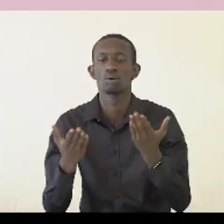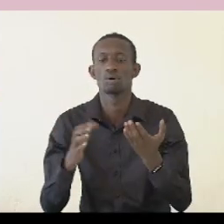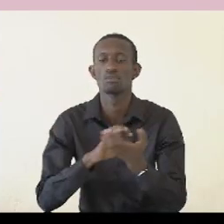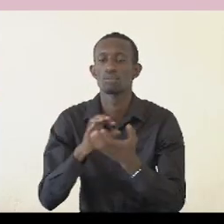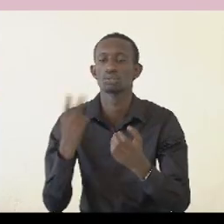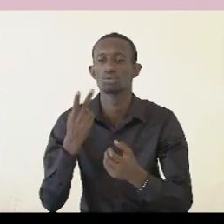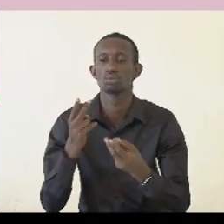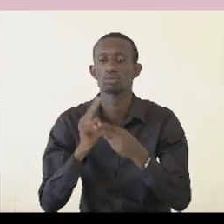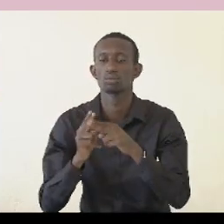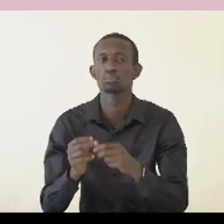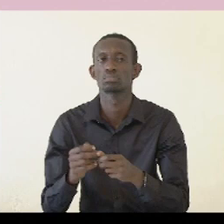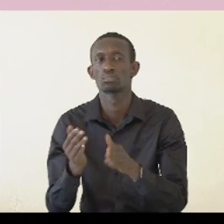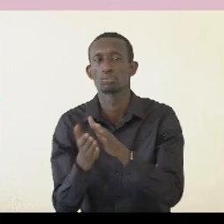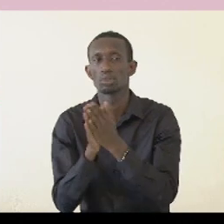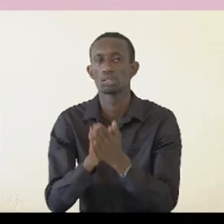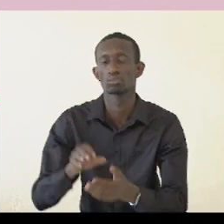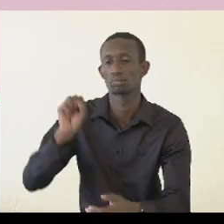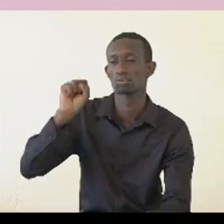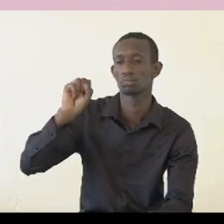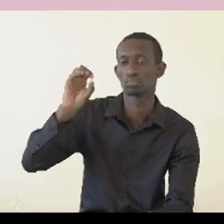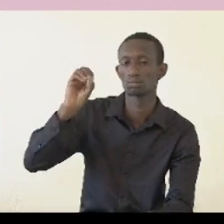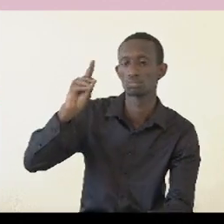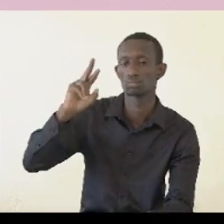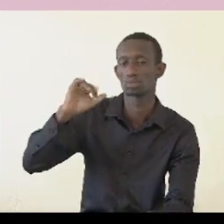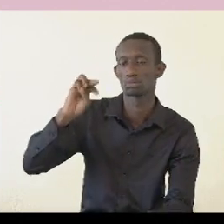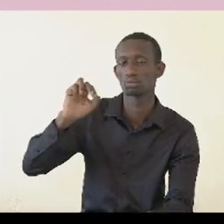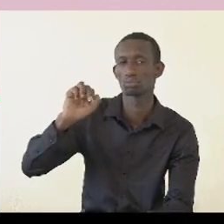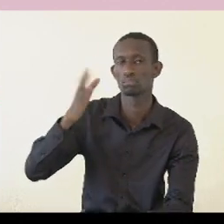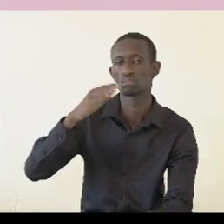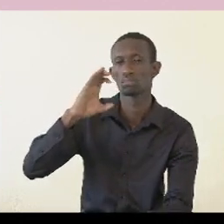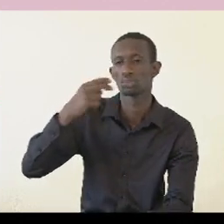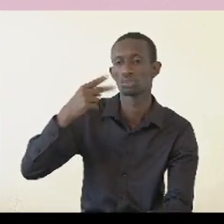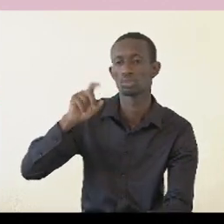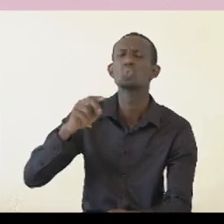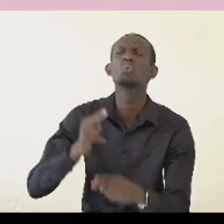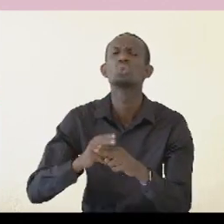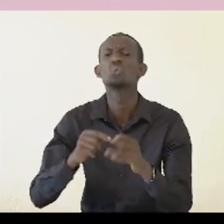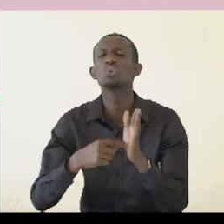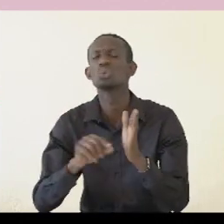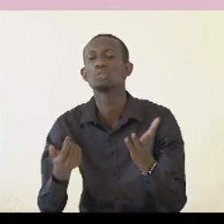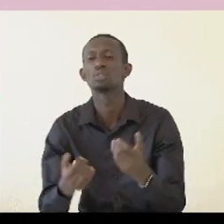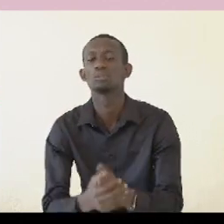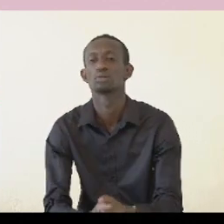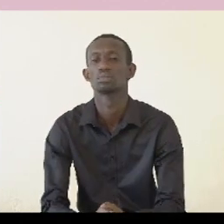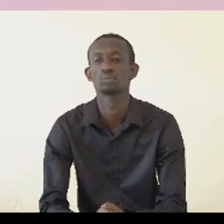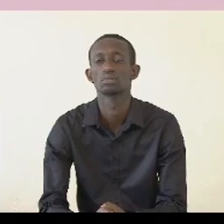names. It becomes sodium chloride. What is the other example we have here? We